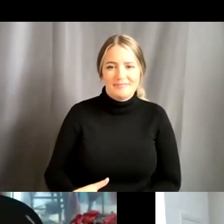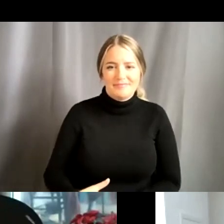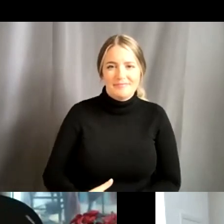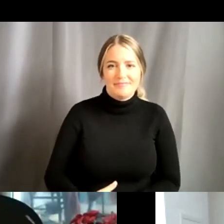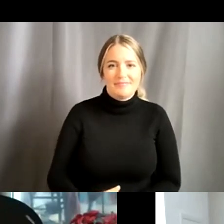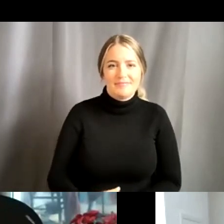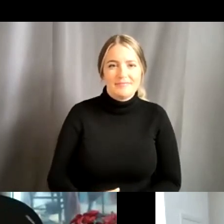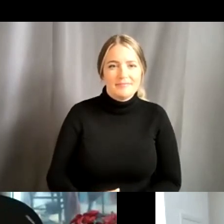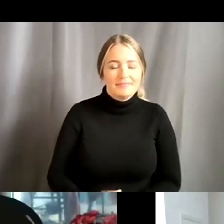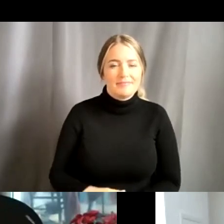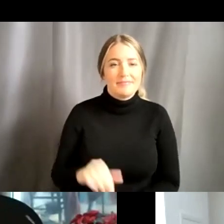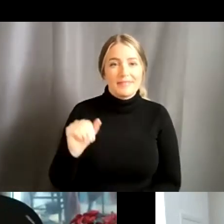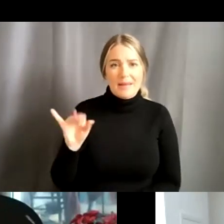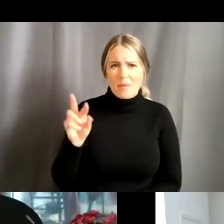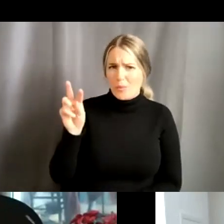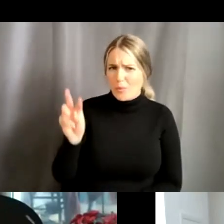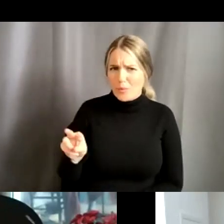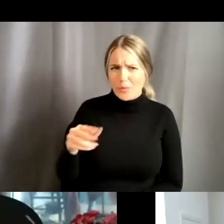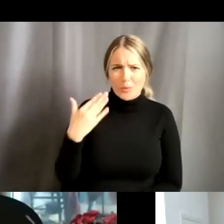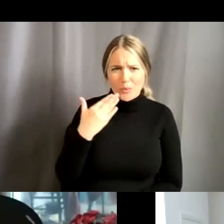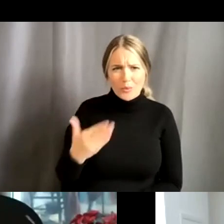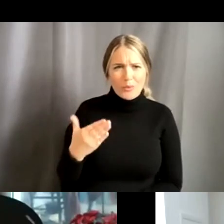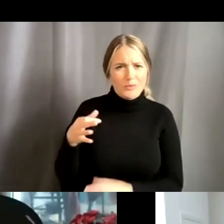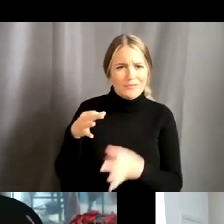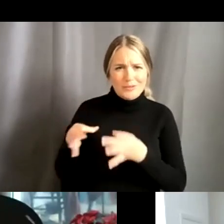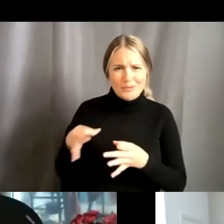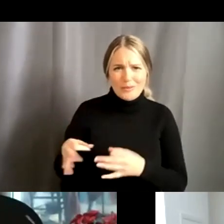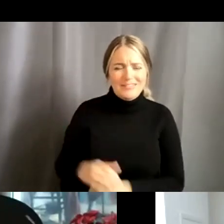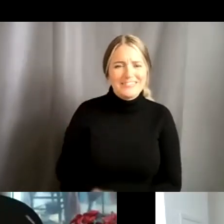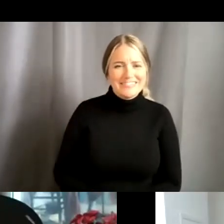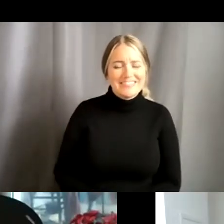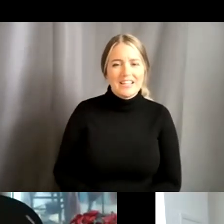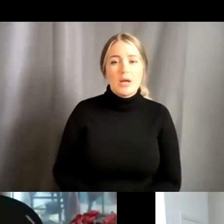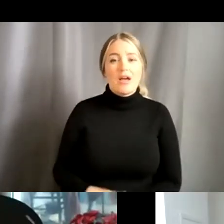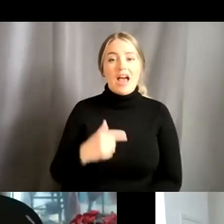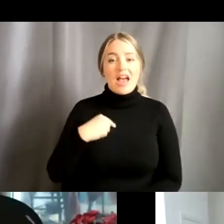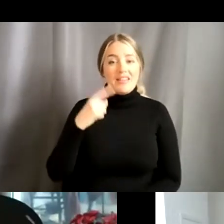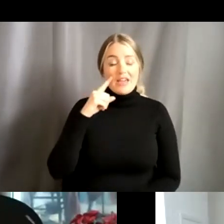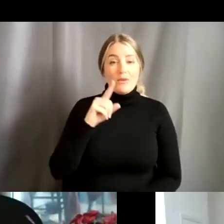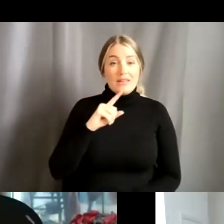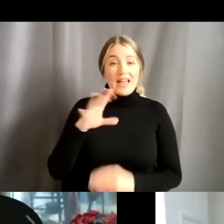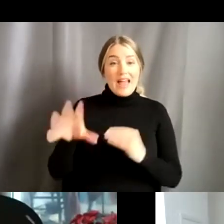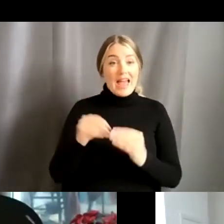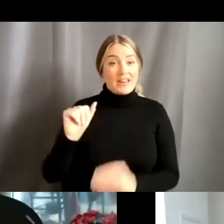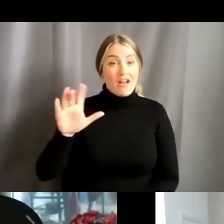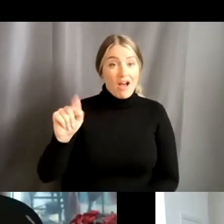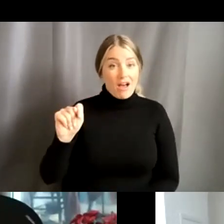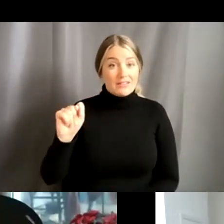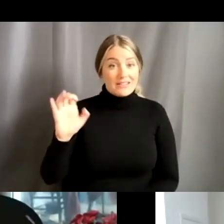These are all really good descriptions. I think that really adding alt text is easy.